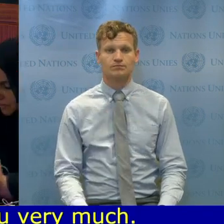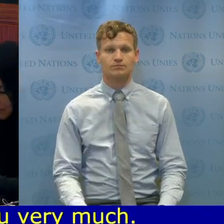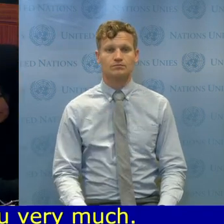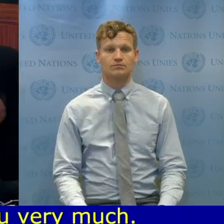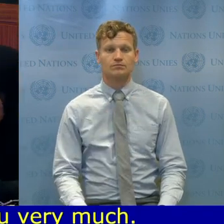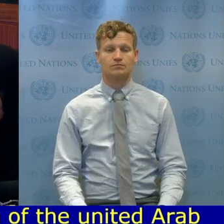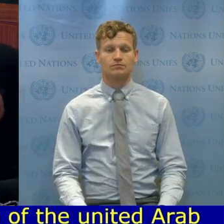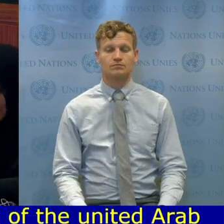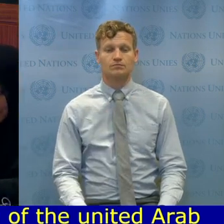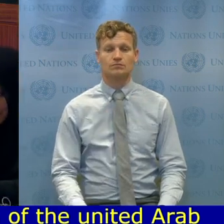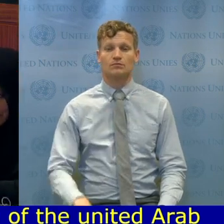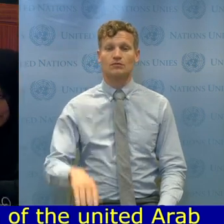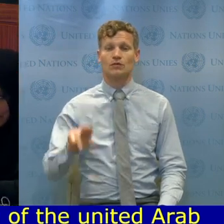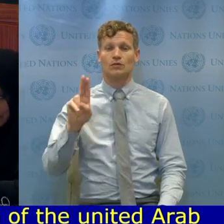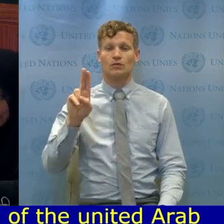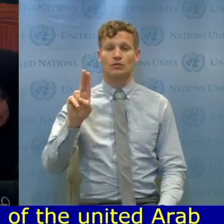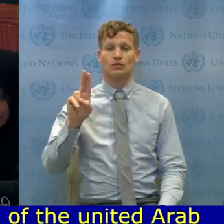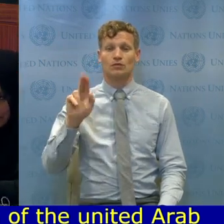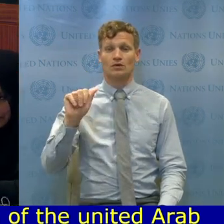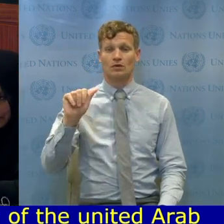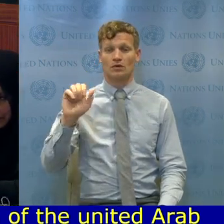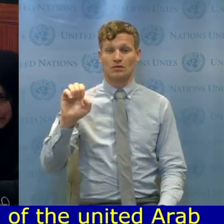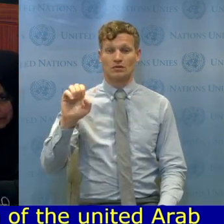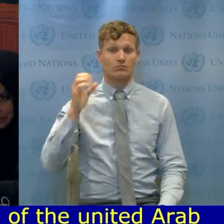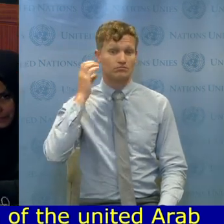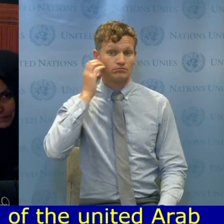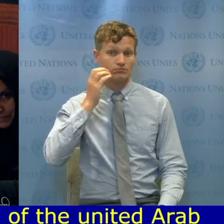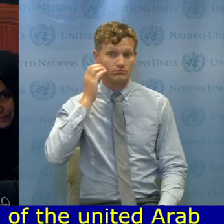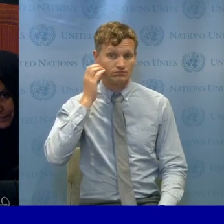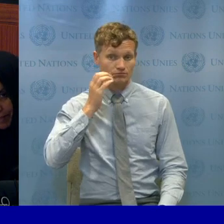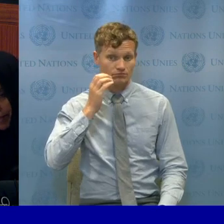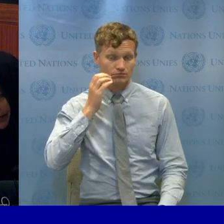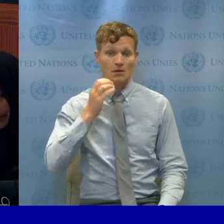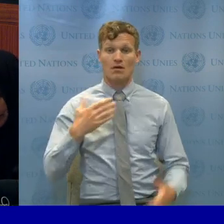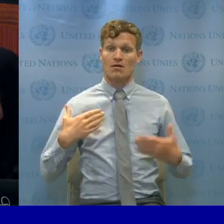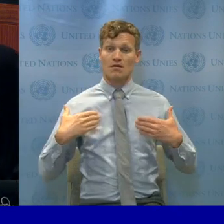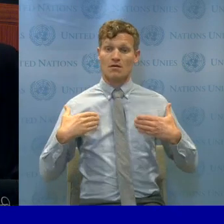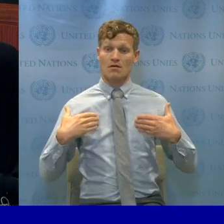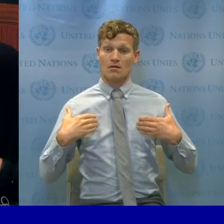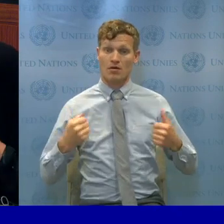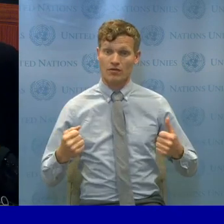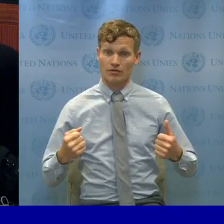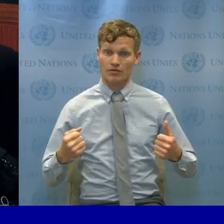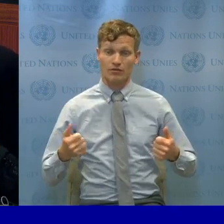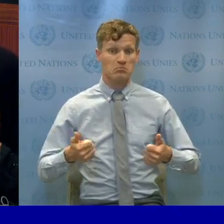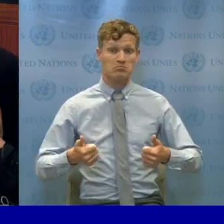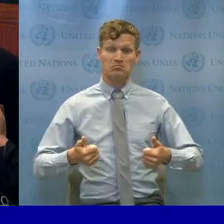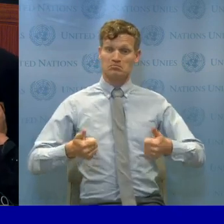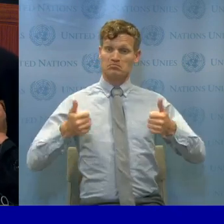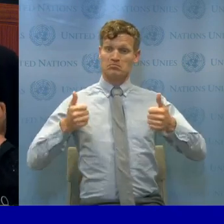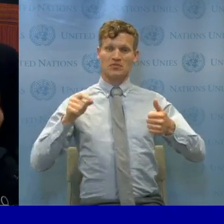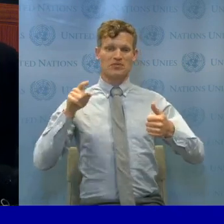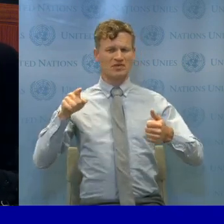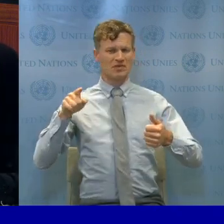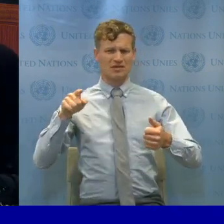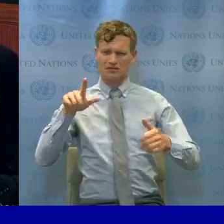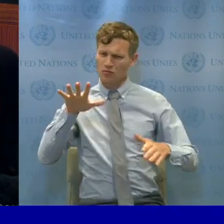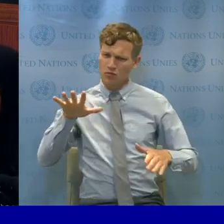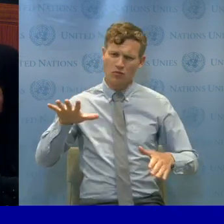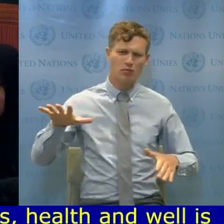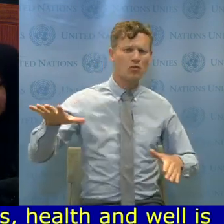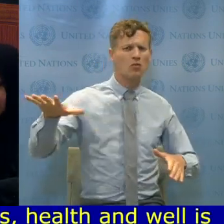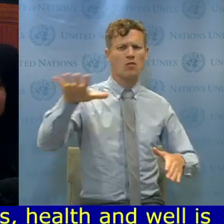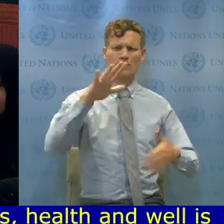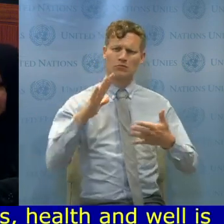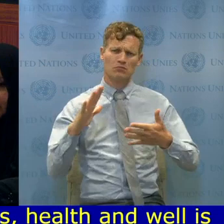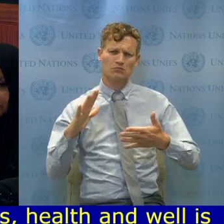In the United Arab Emirates, health and well-being is a national priority, and the right of persons with disabilities, or people of determination, as